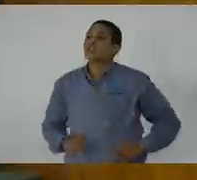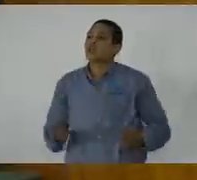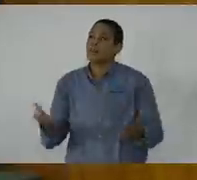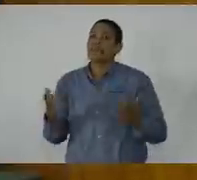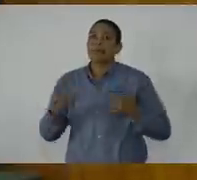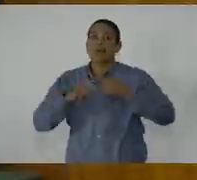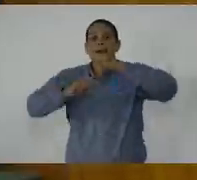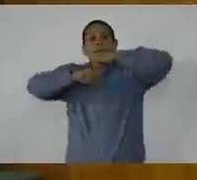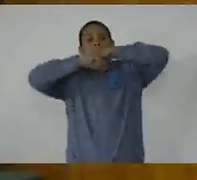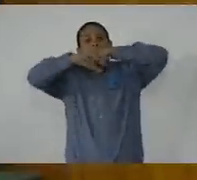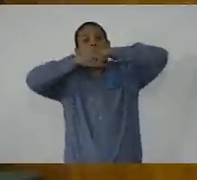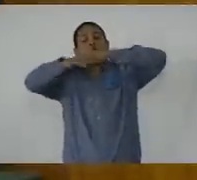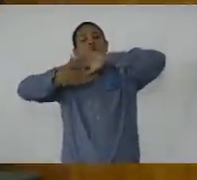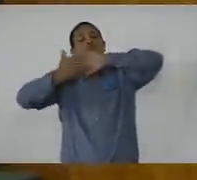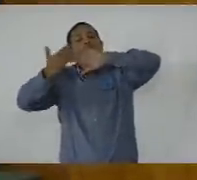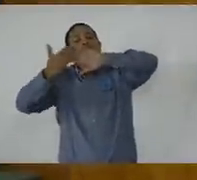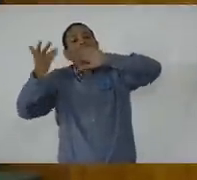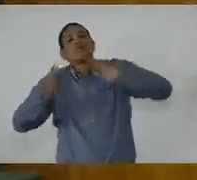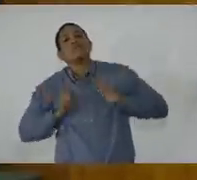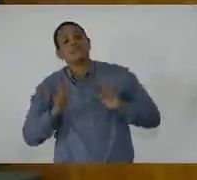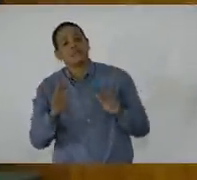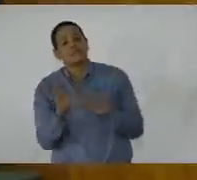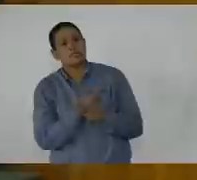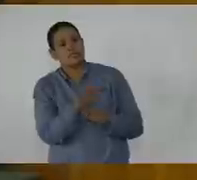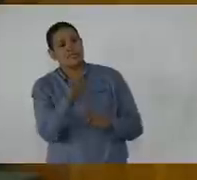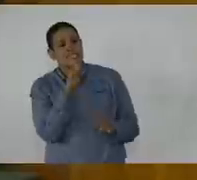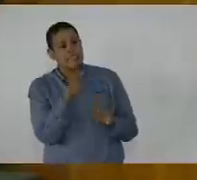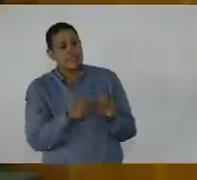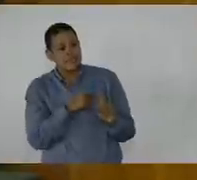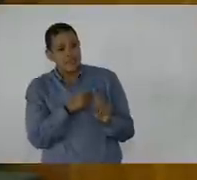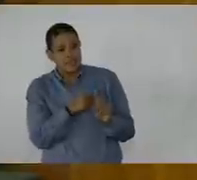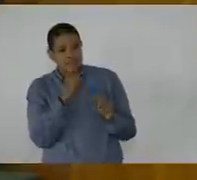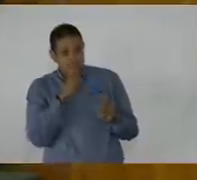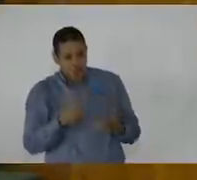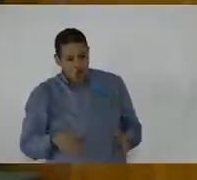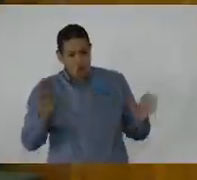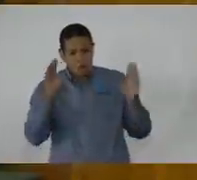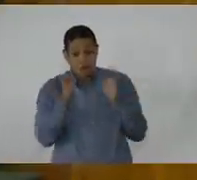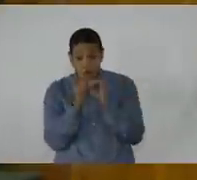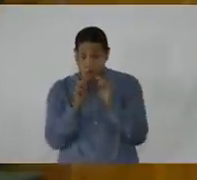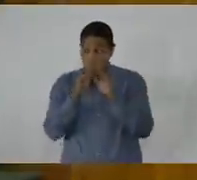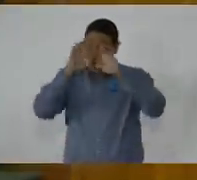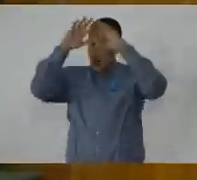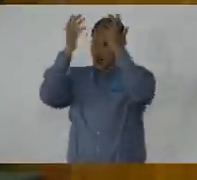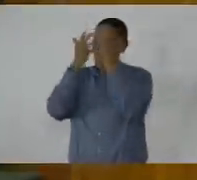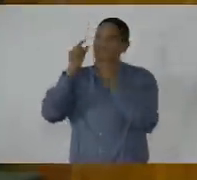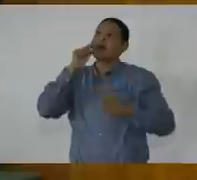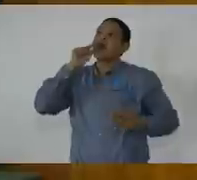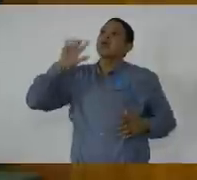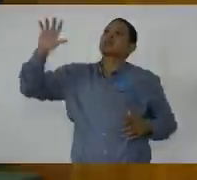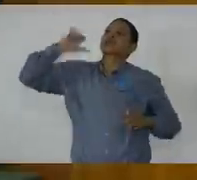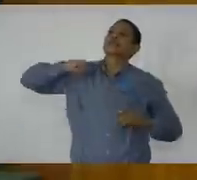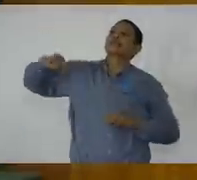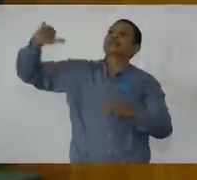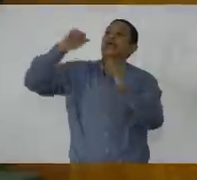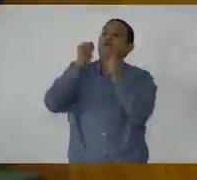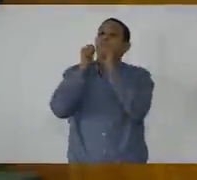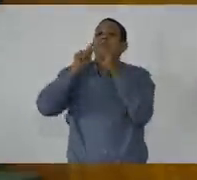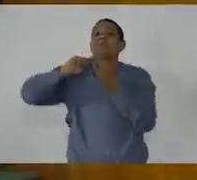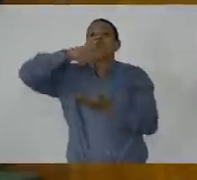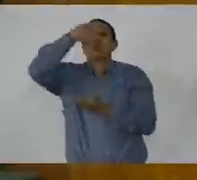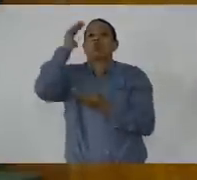promoting ongoing investors' interests, effectively competing in the global cannabis space, and diminishing